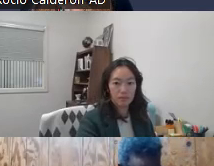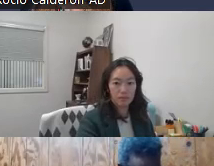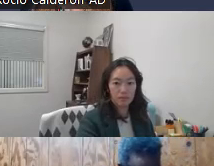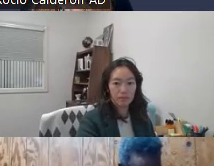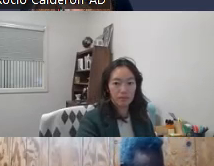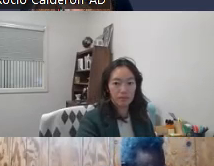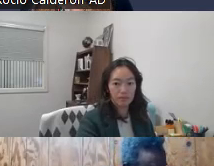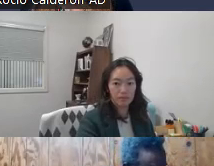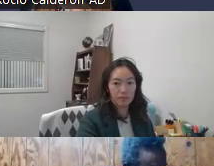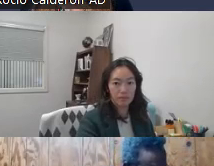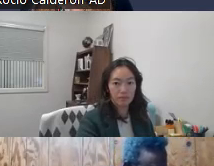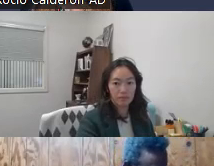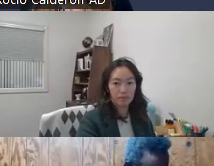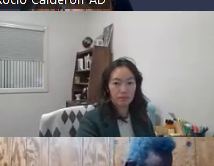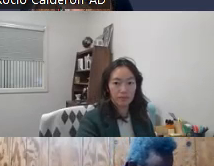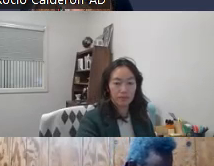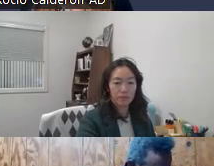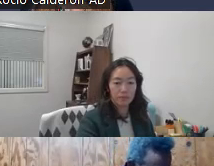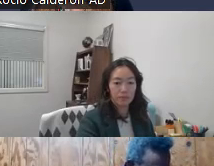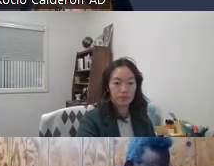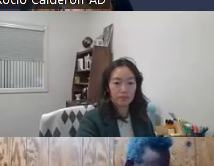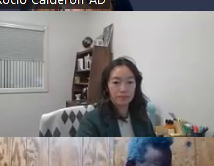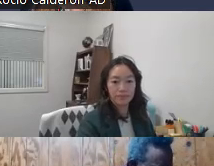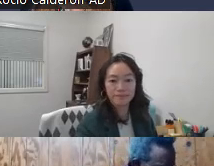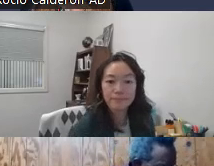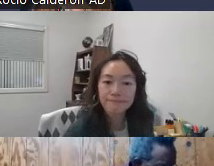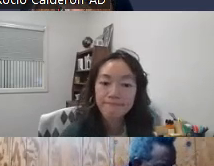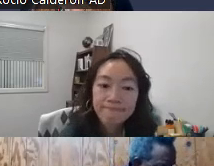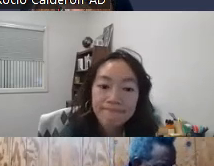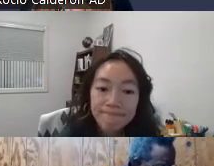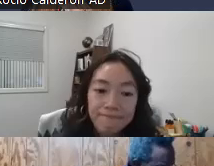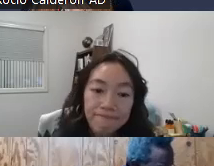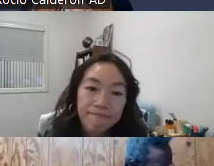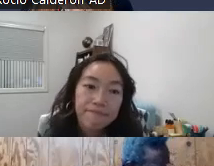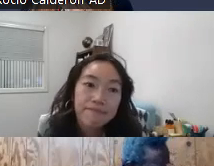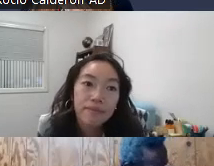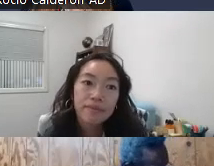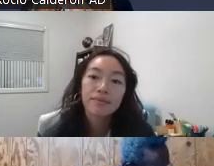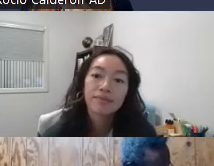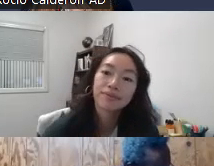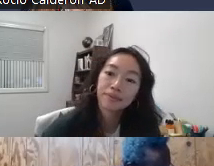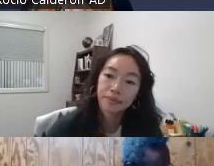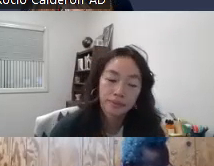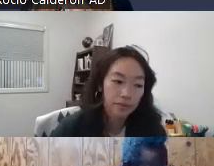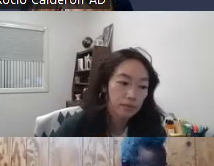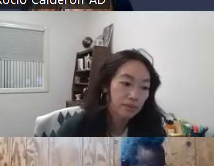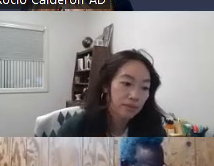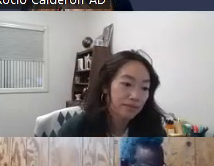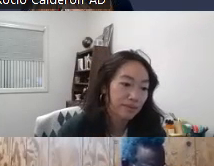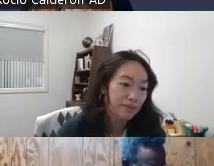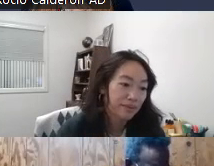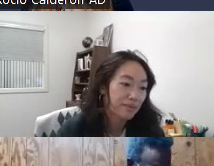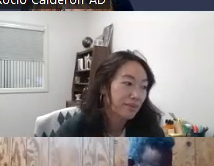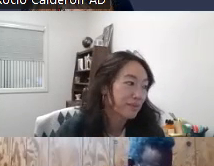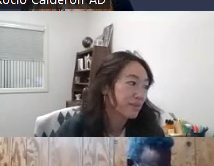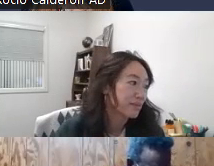here. And then as